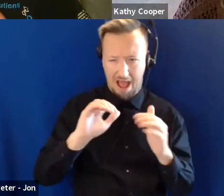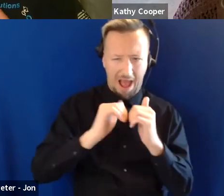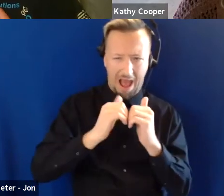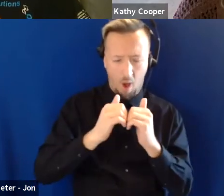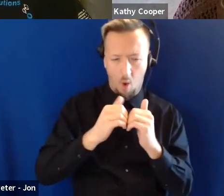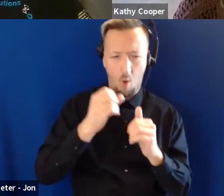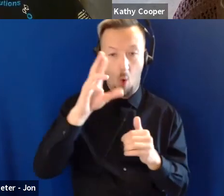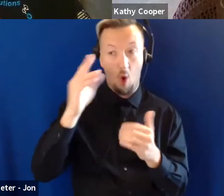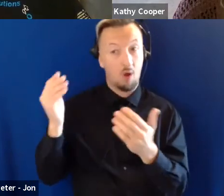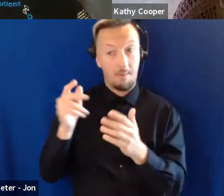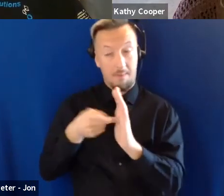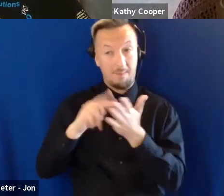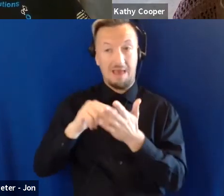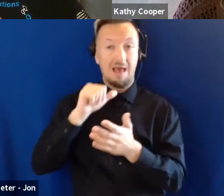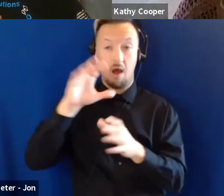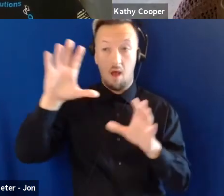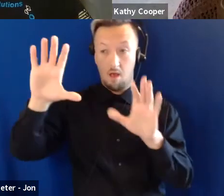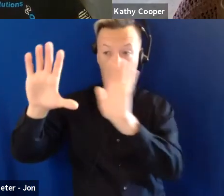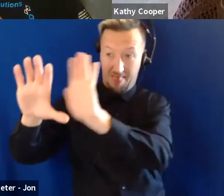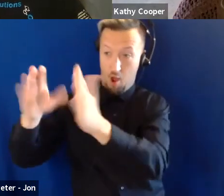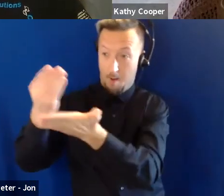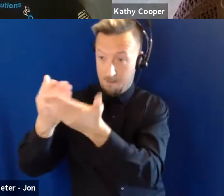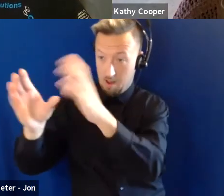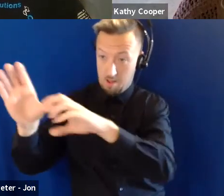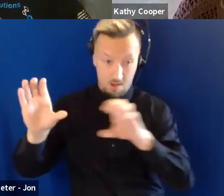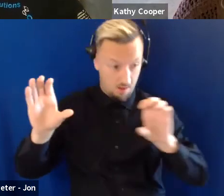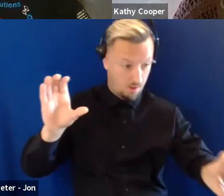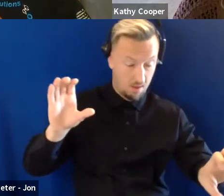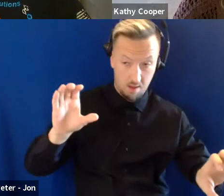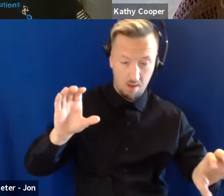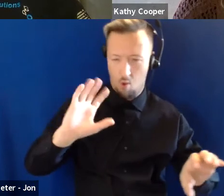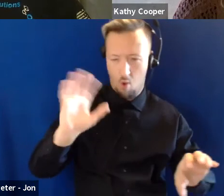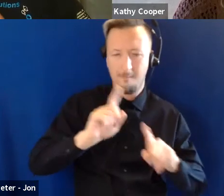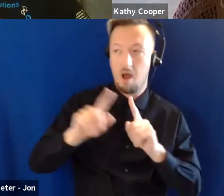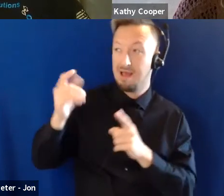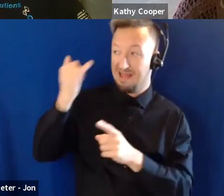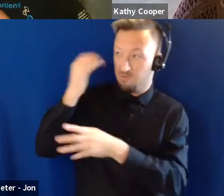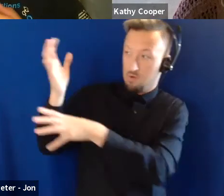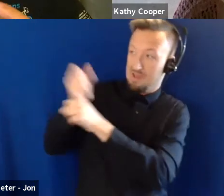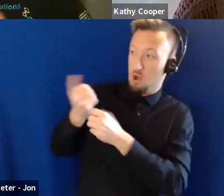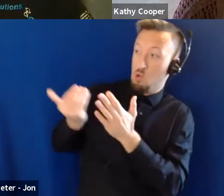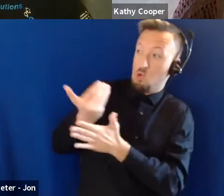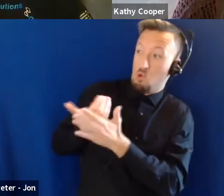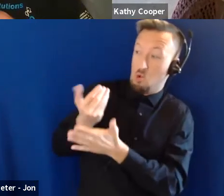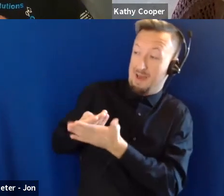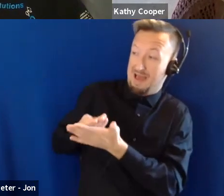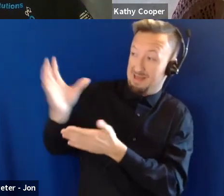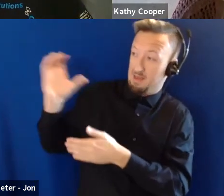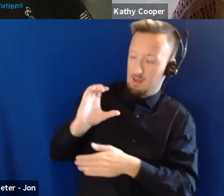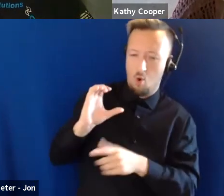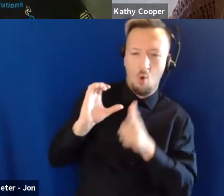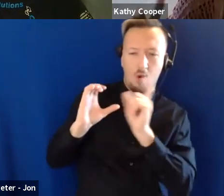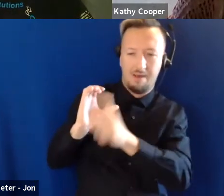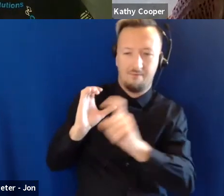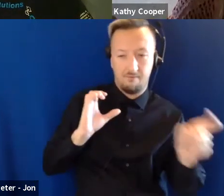but perhaps how do we allocate new funding when it comes in to help CILs that are vulnerable due to very low funding?